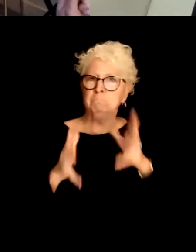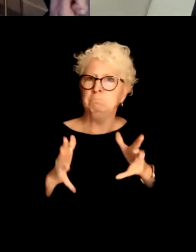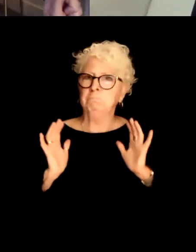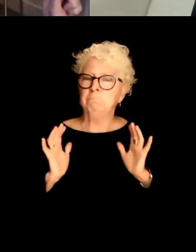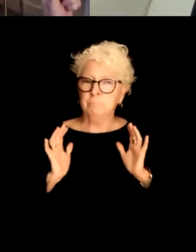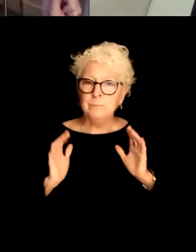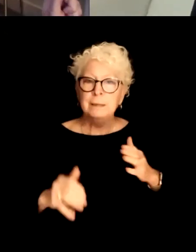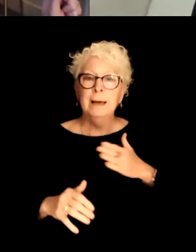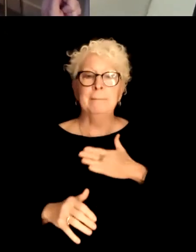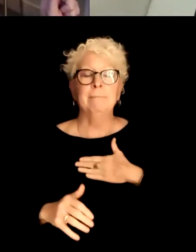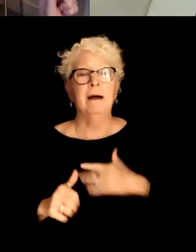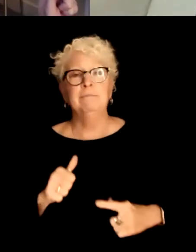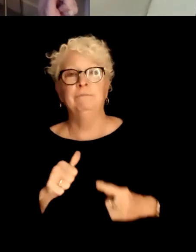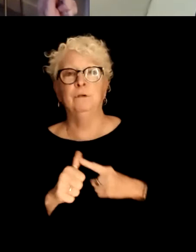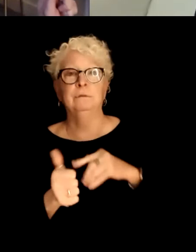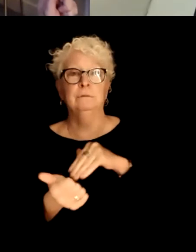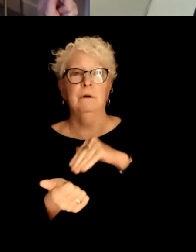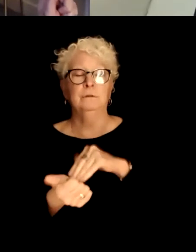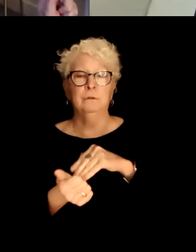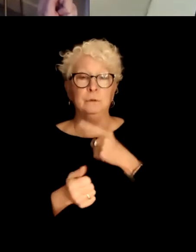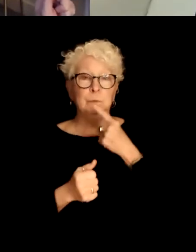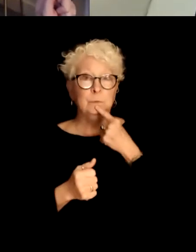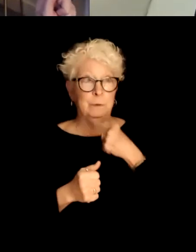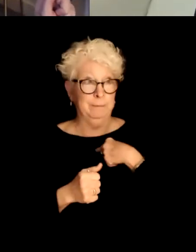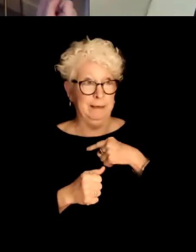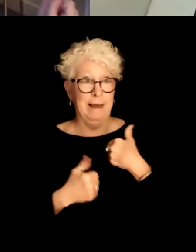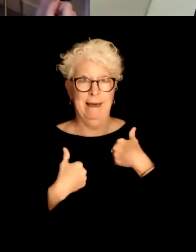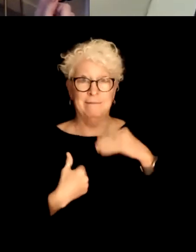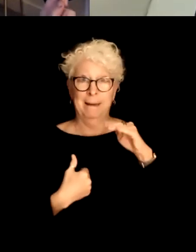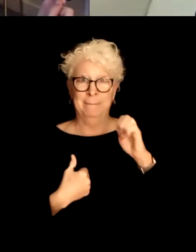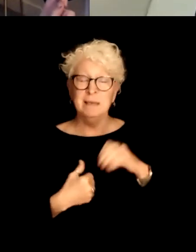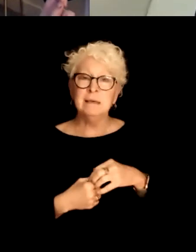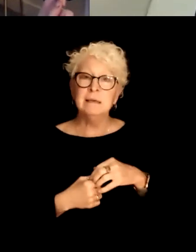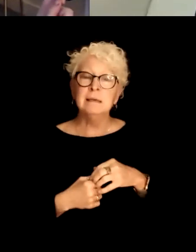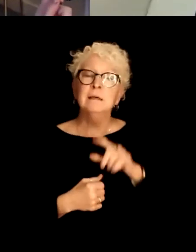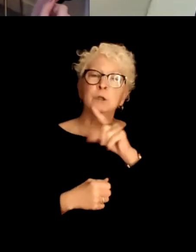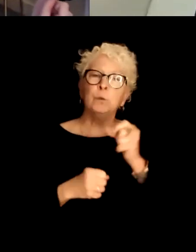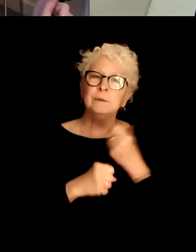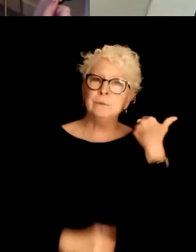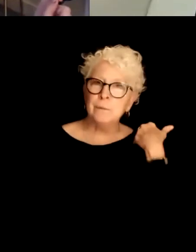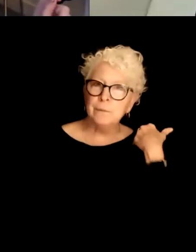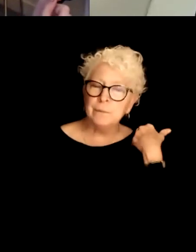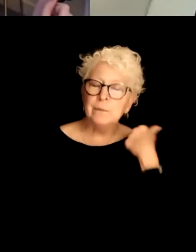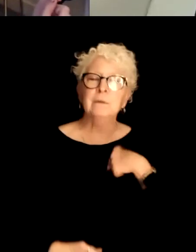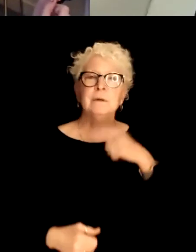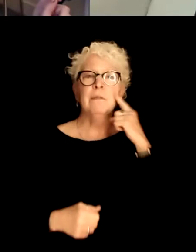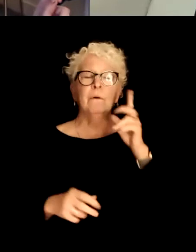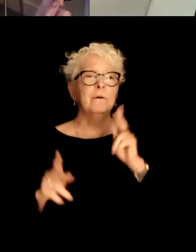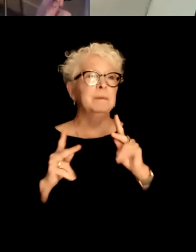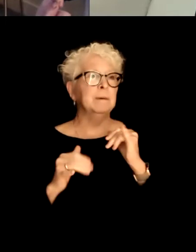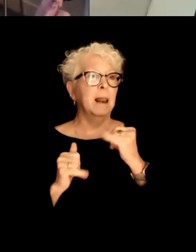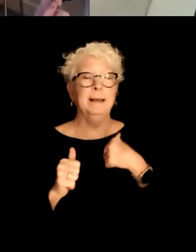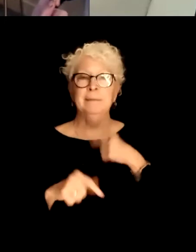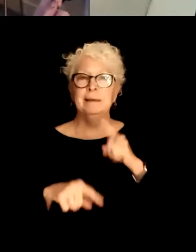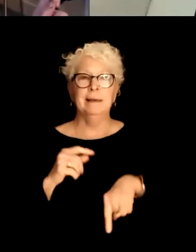ago. And I was pretty clear that people like me would not be able to get this